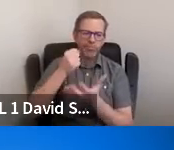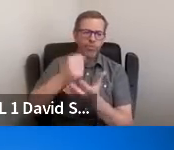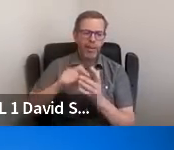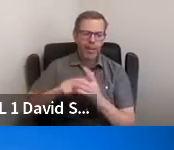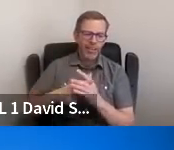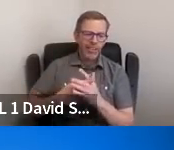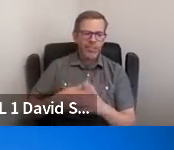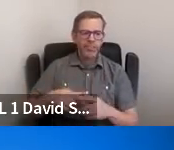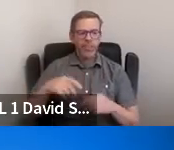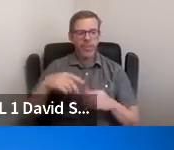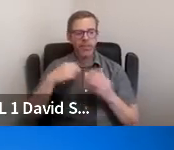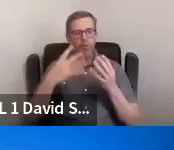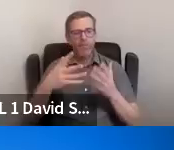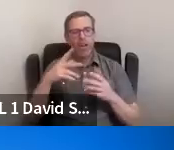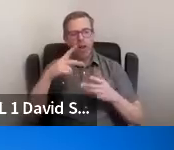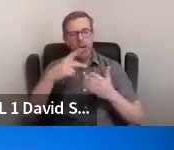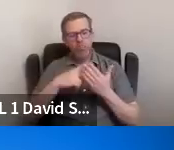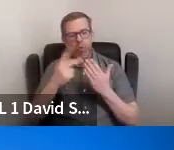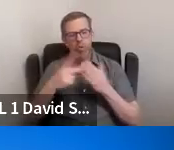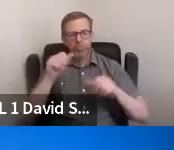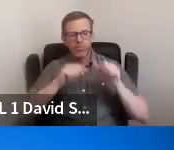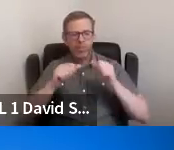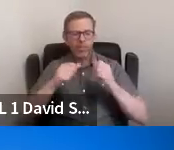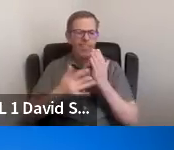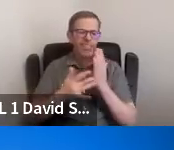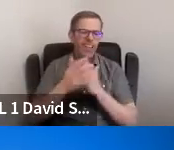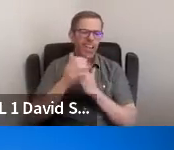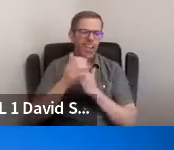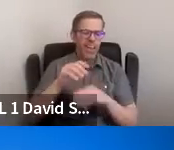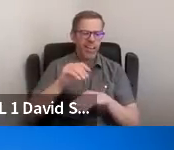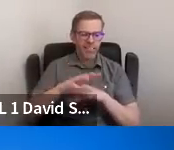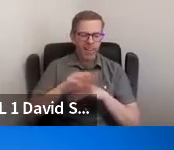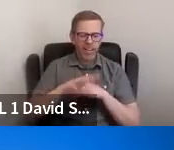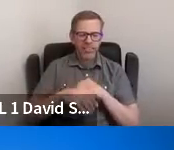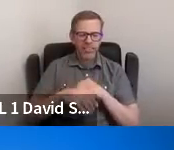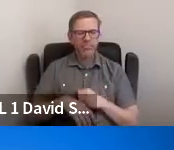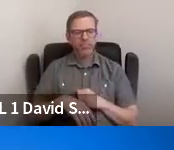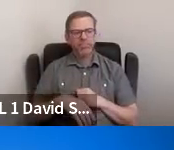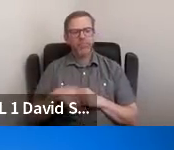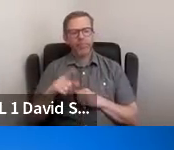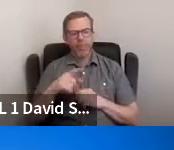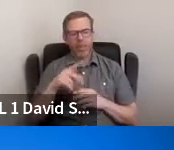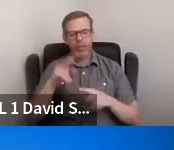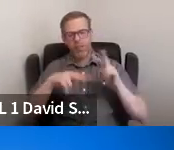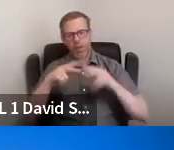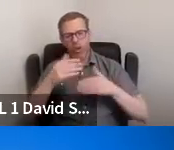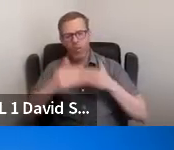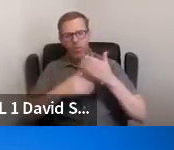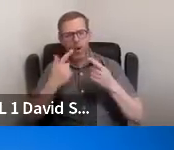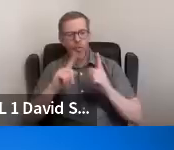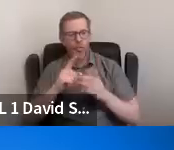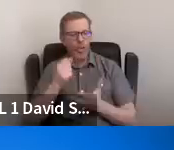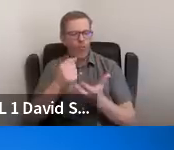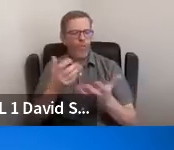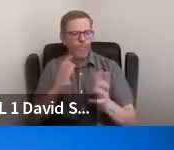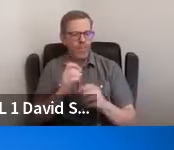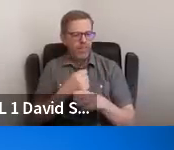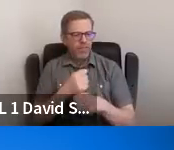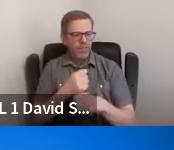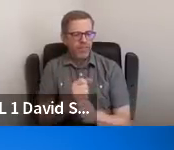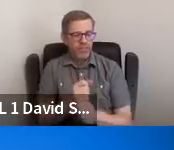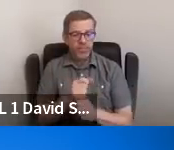scientific, and technical advice to investigators. And they monitor progress once an award is made. If you're an